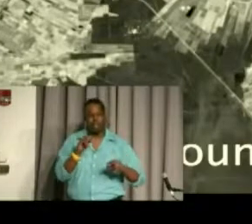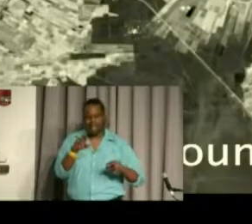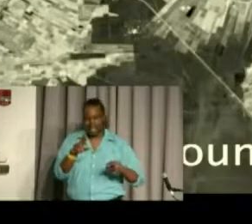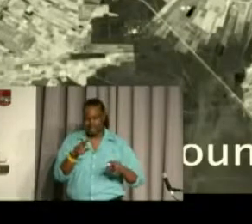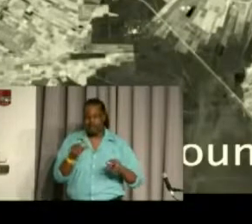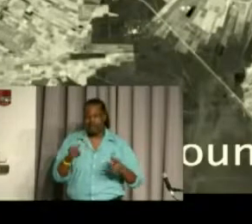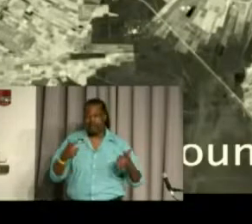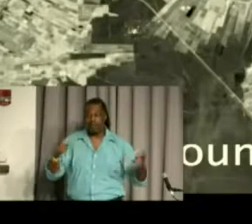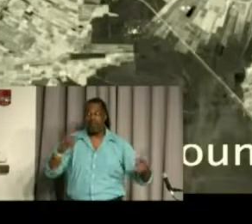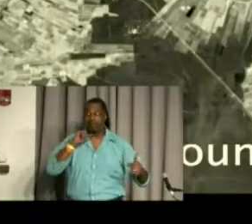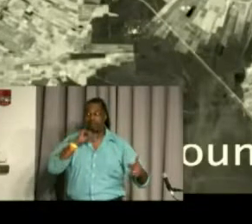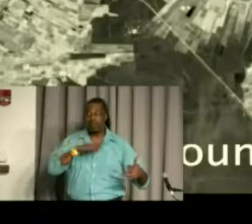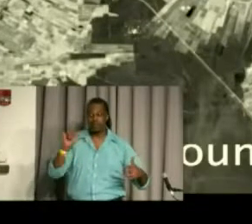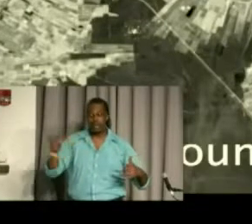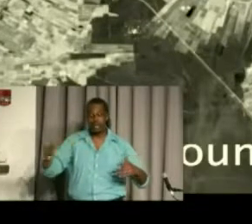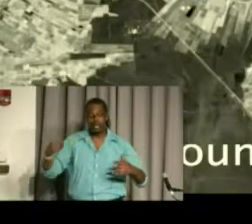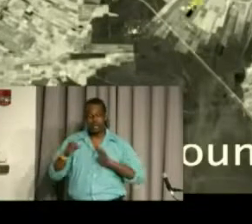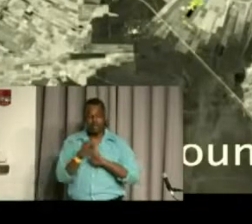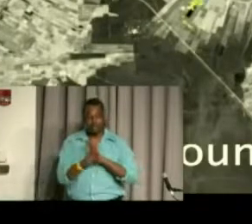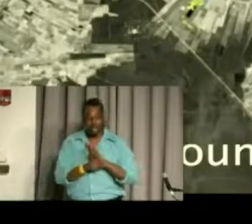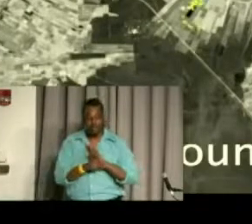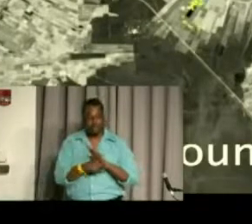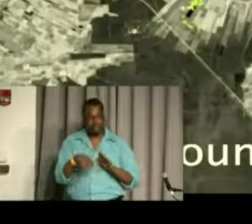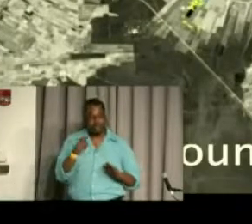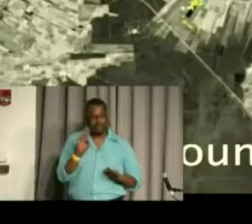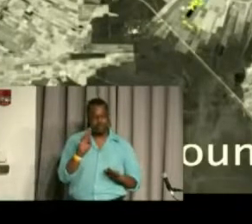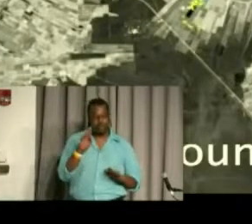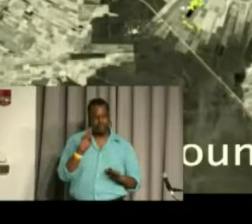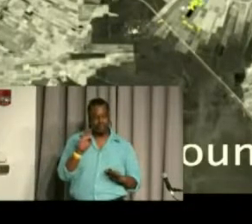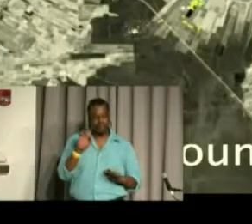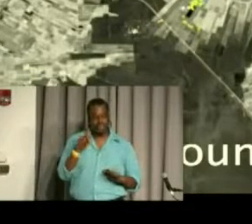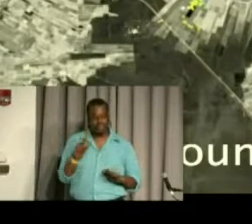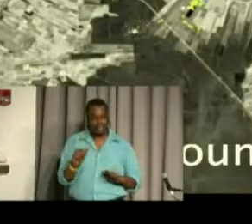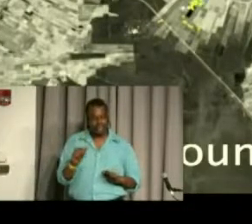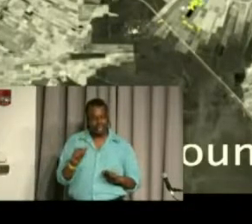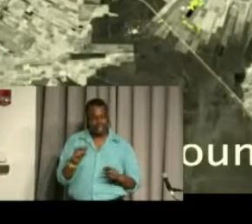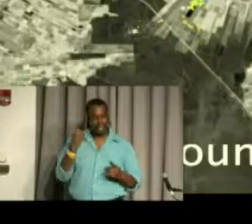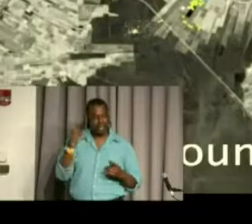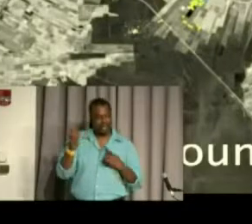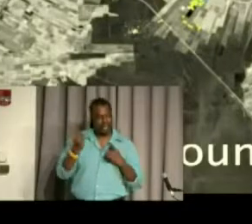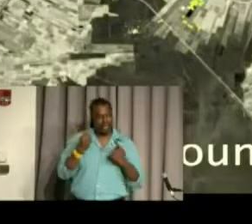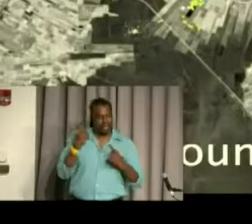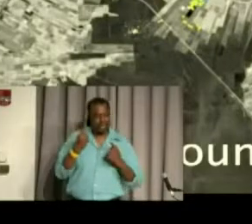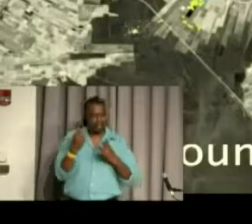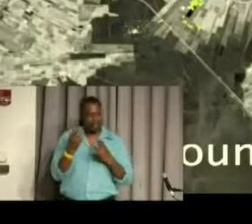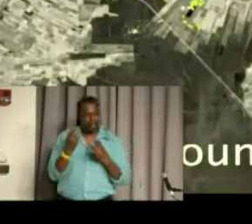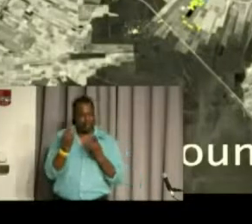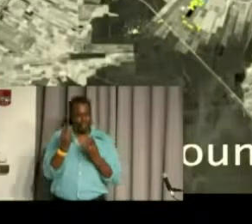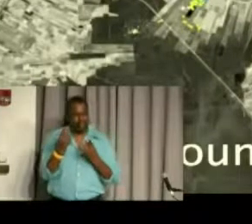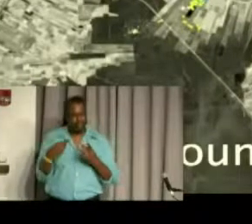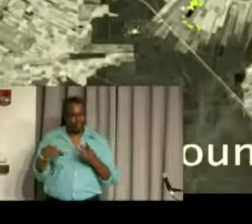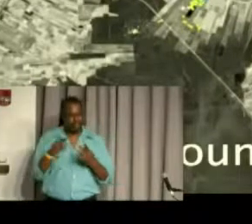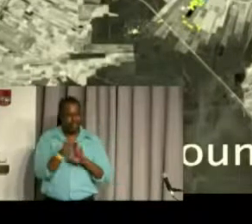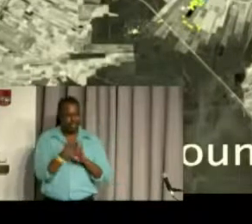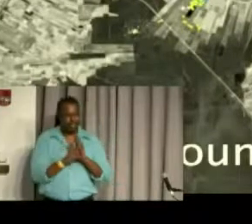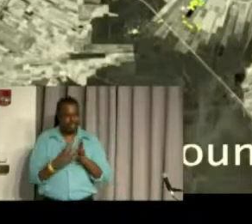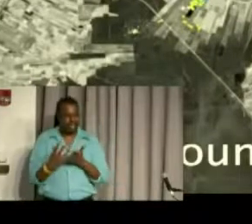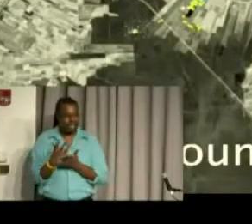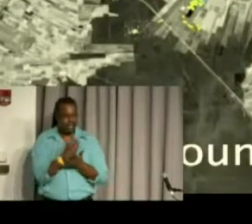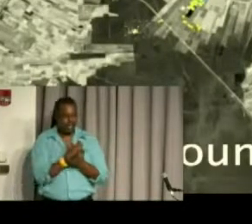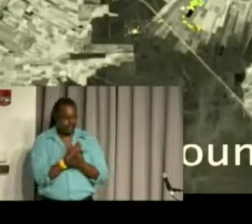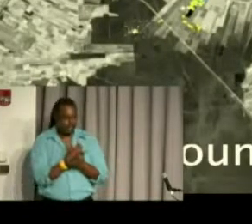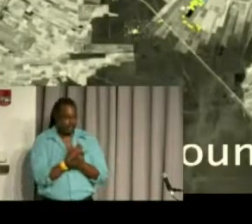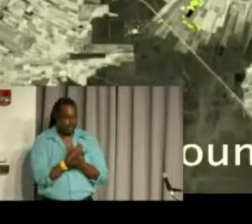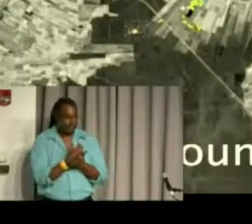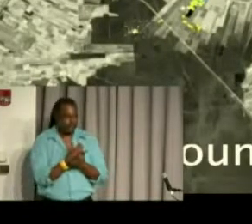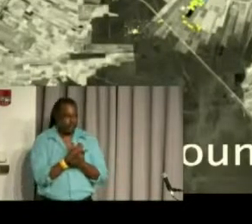states. And while the EPA considers the effect of a variety of chemicals taken together, Louisiana only looks at one chemical at a time,